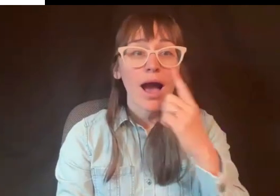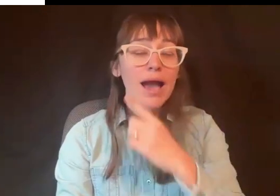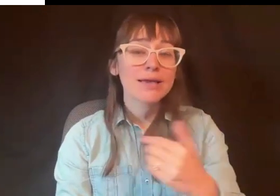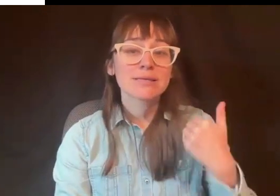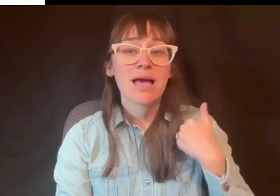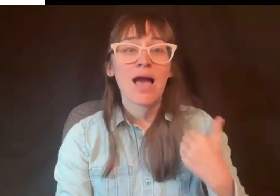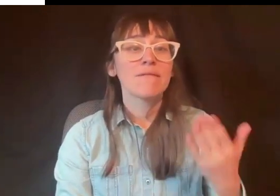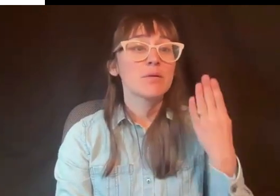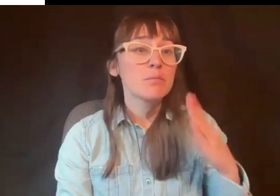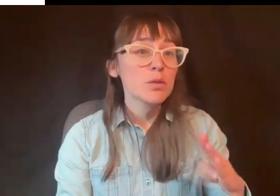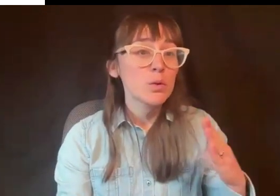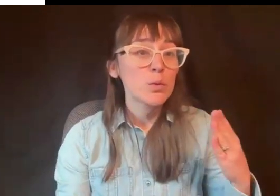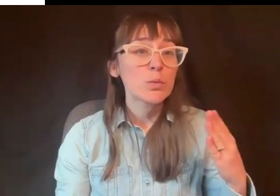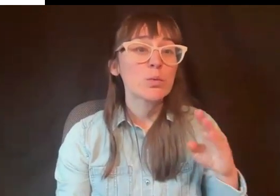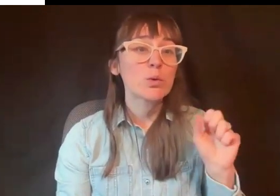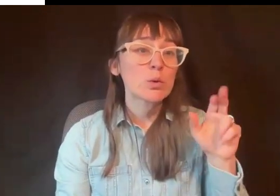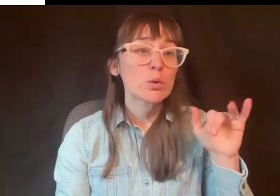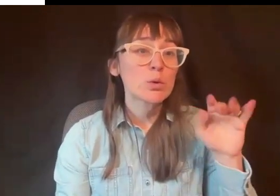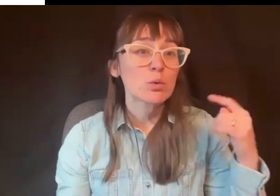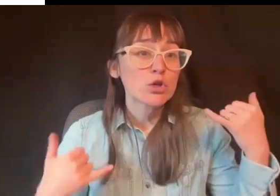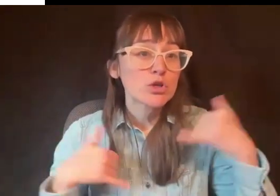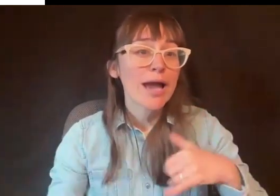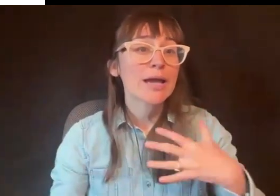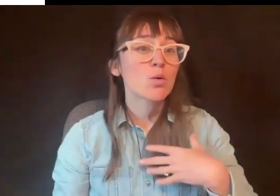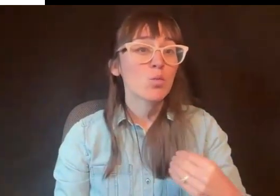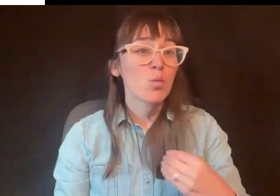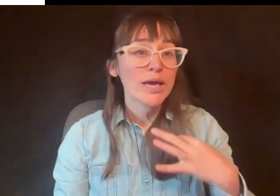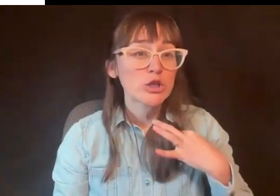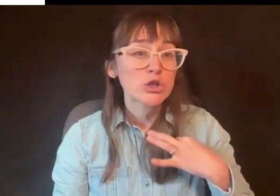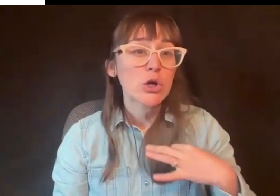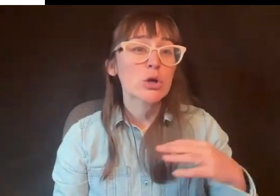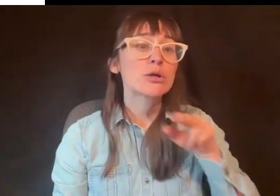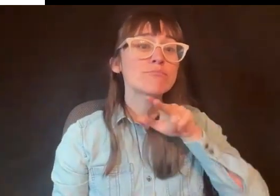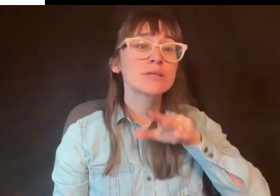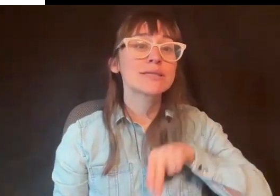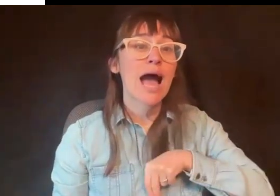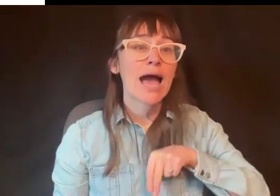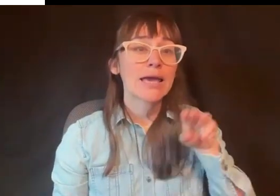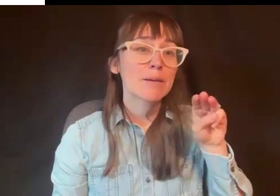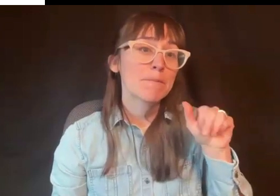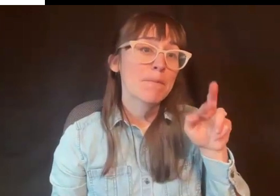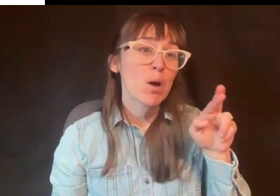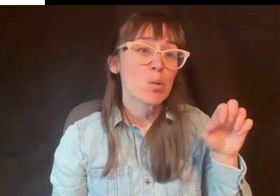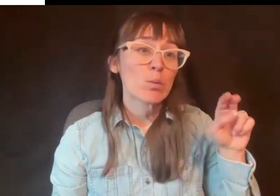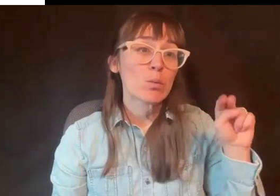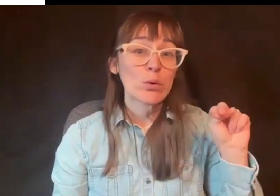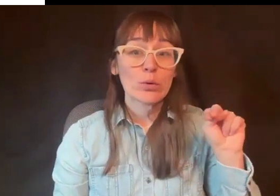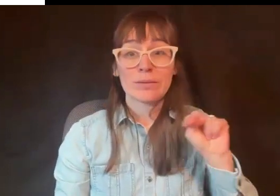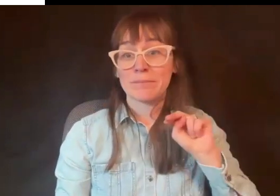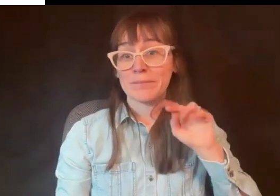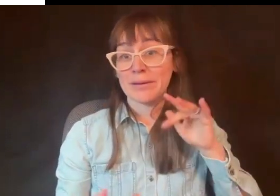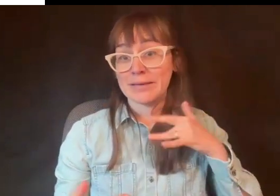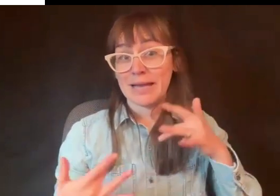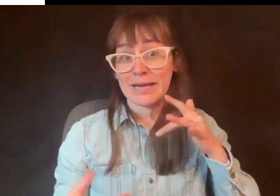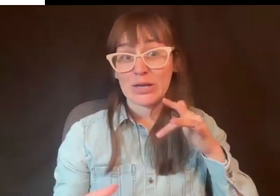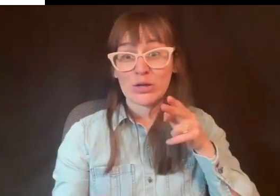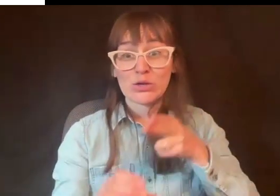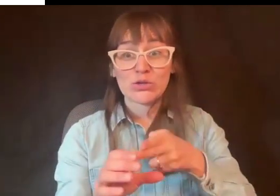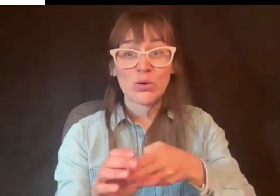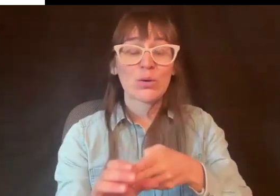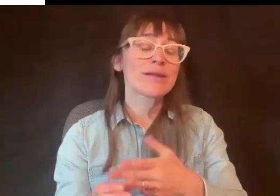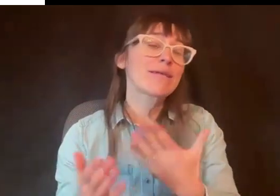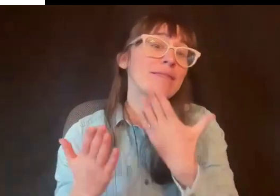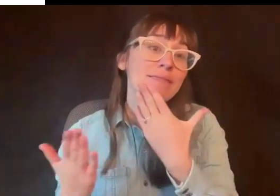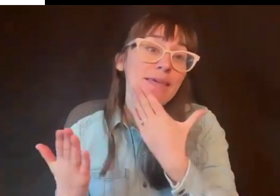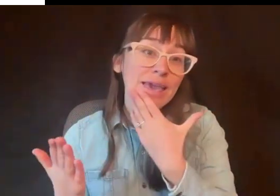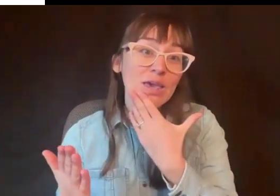shirt, and a maroon tie. And I'm very excited to join you today. Carrie, I want to echo your thanks to the Aging Network